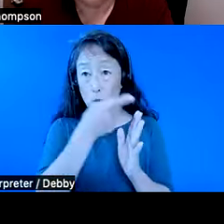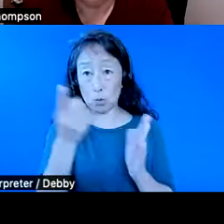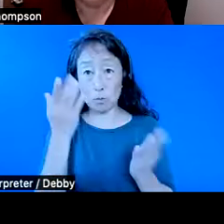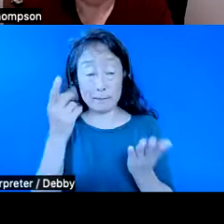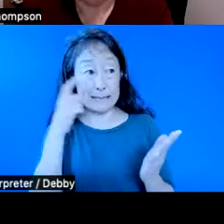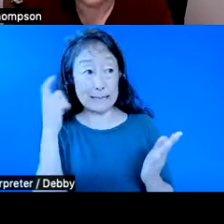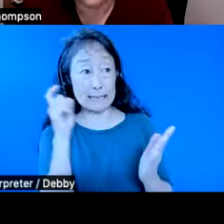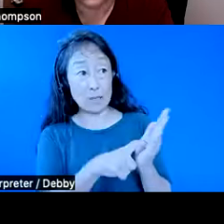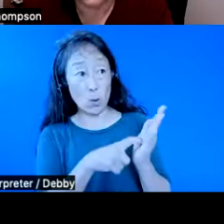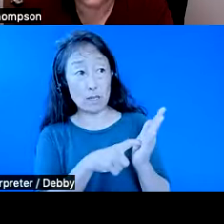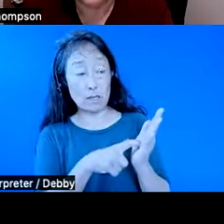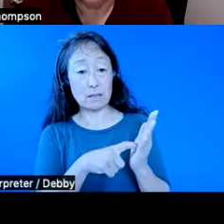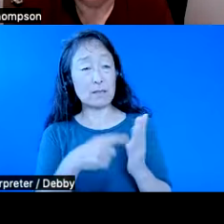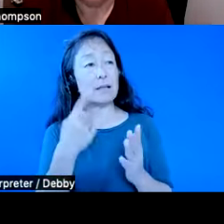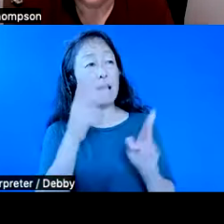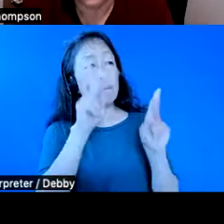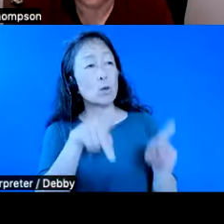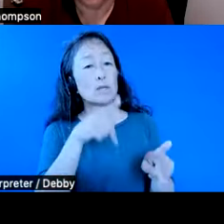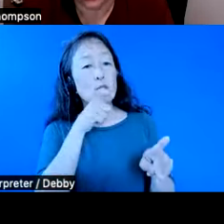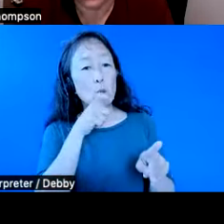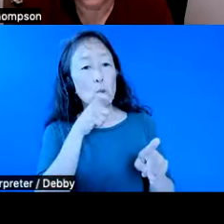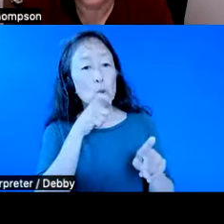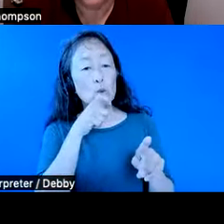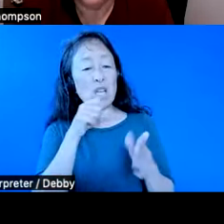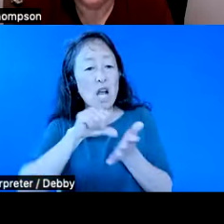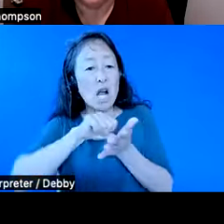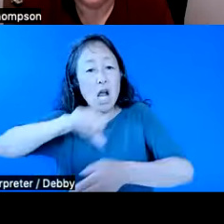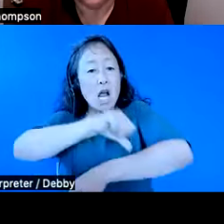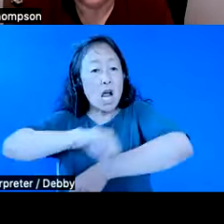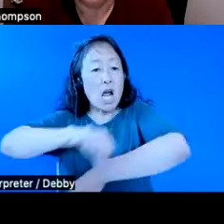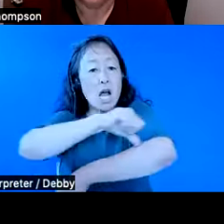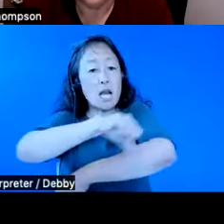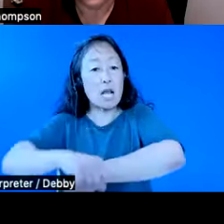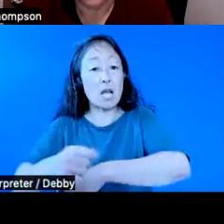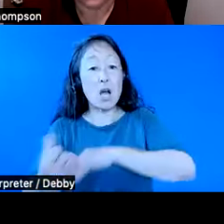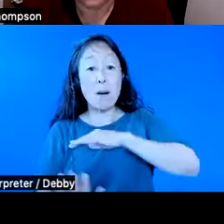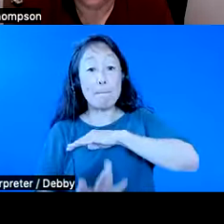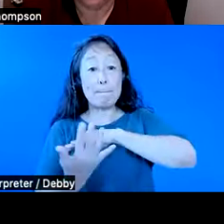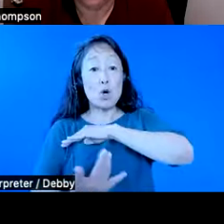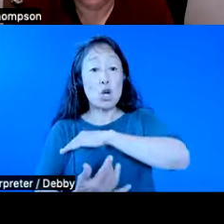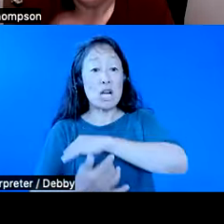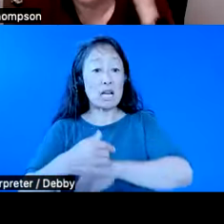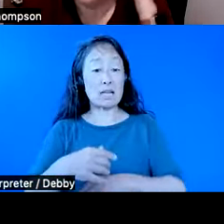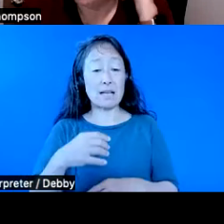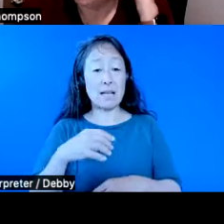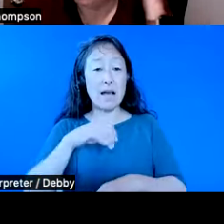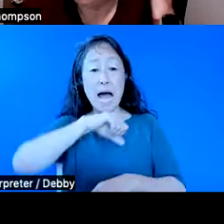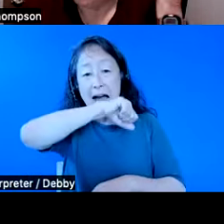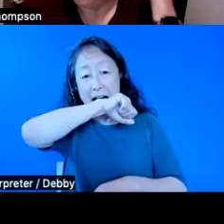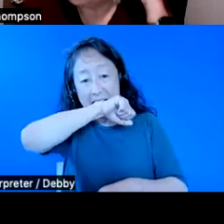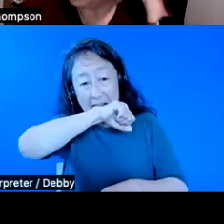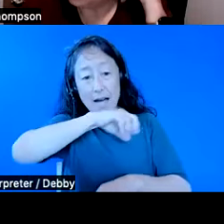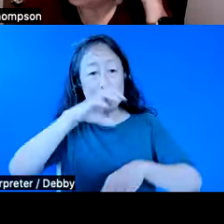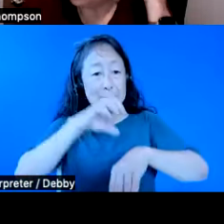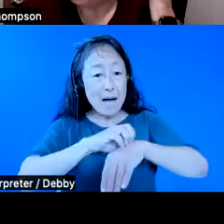burning, biting, or hitting their body, pulling out hair, where they're